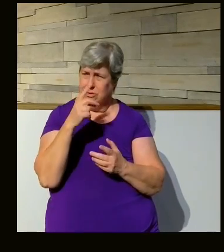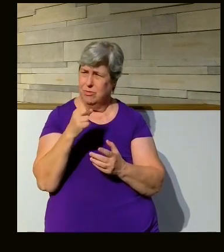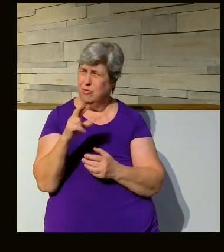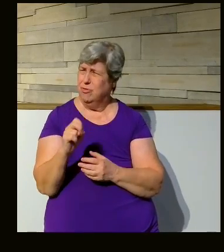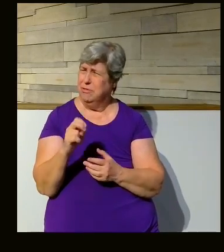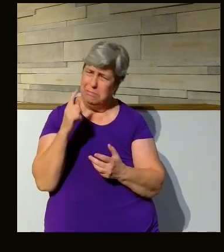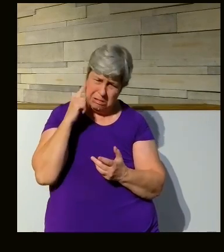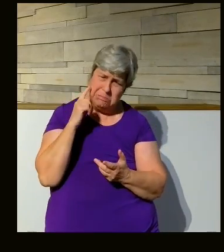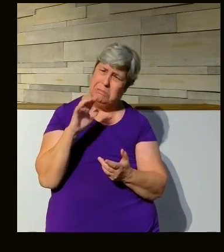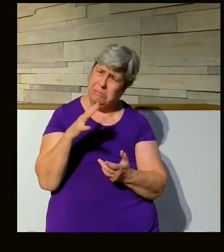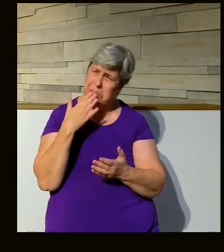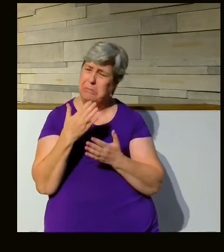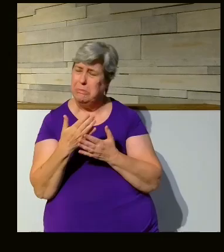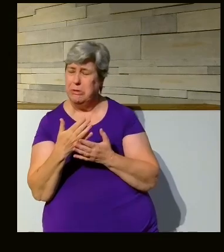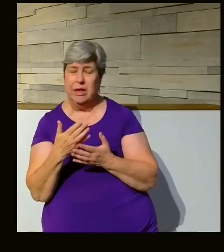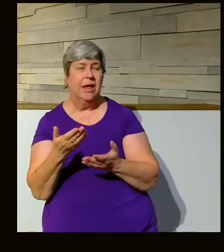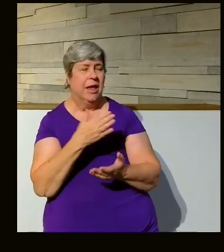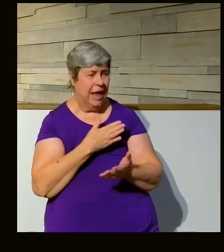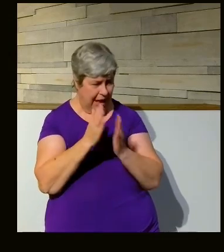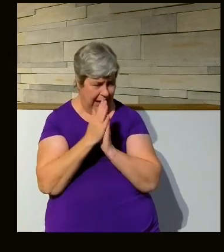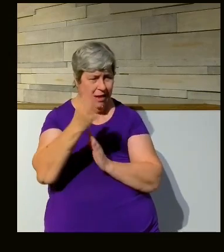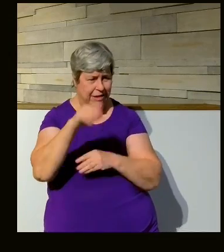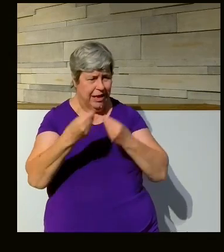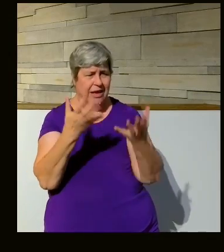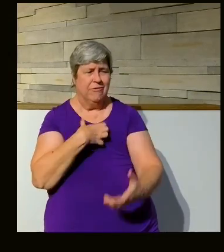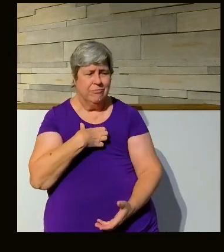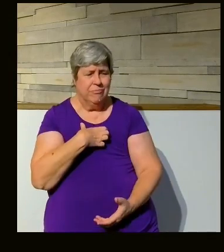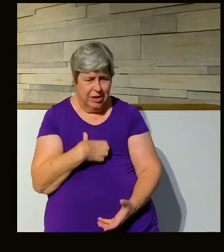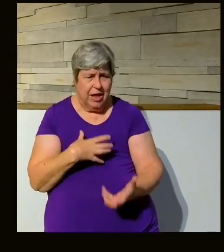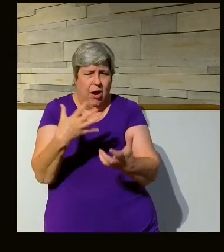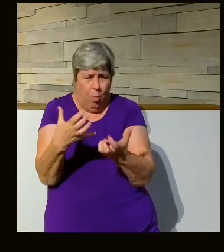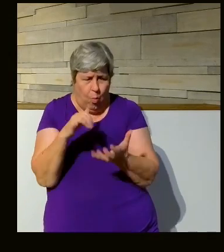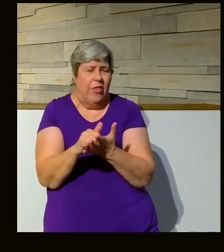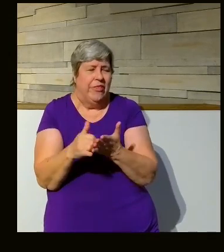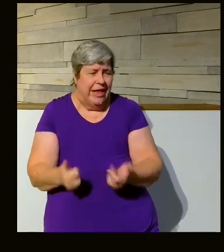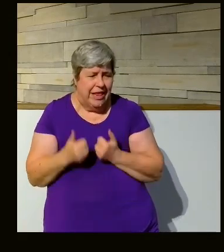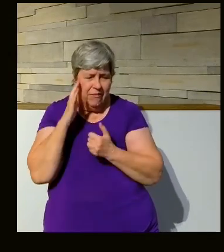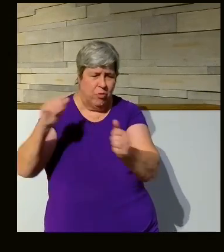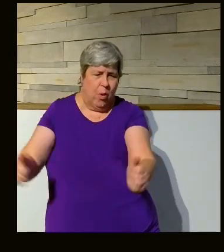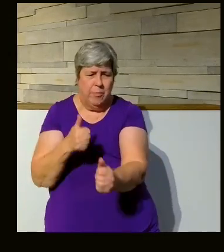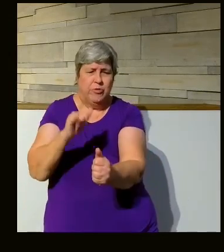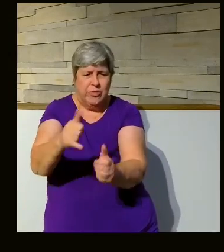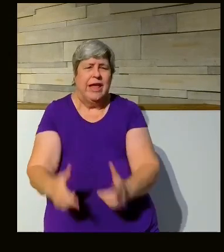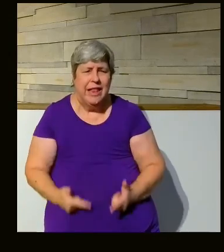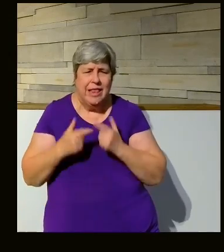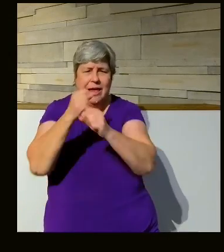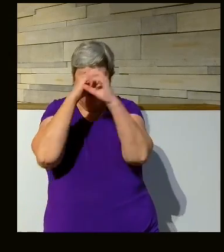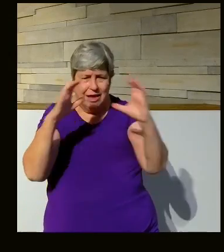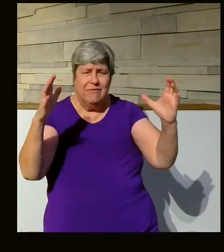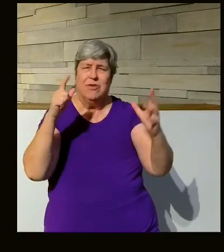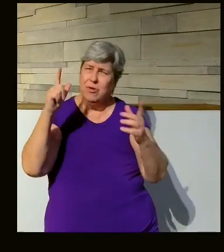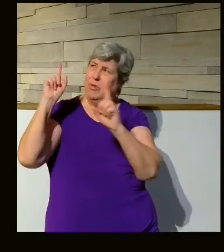sounds okay, I pray that you will ask God to give you the desire for this life, that you will pursue it without end, that you will